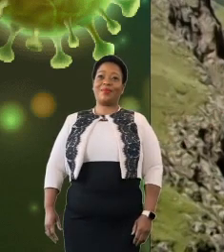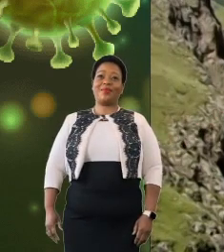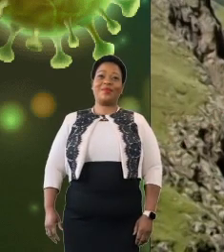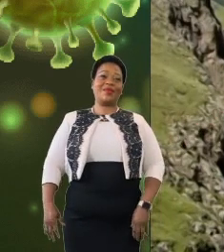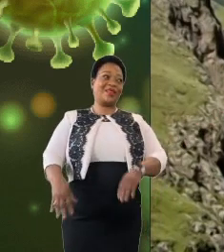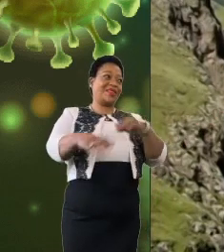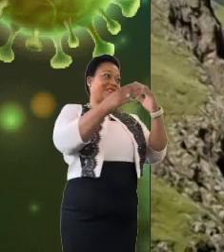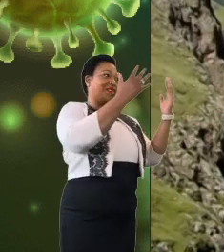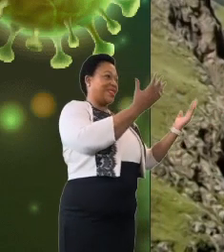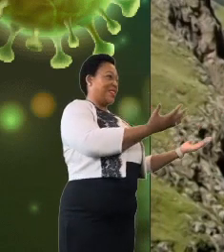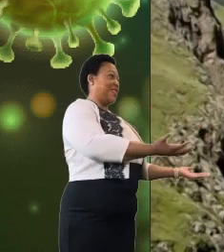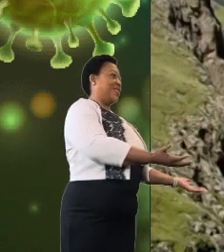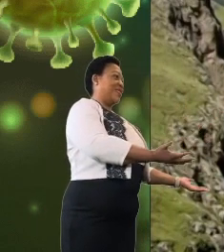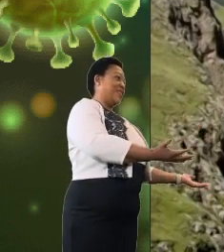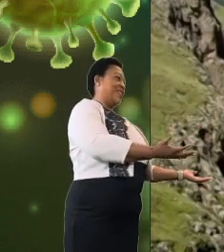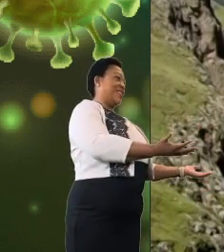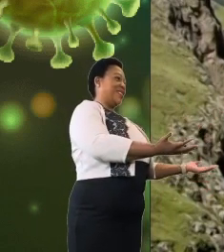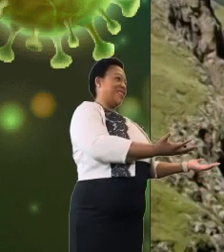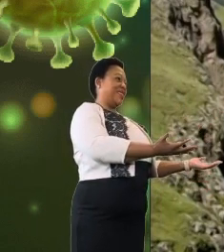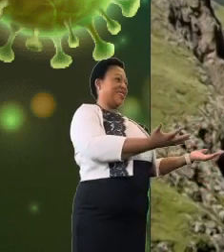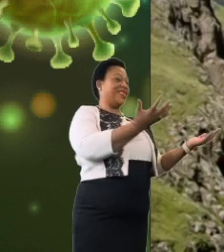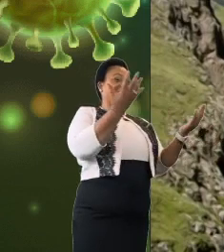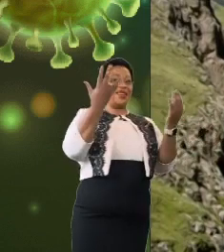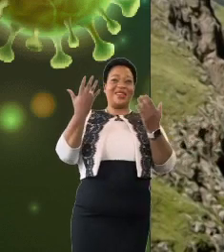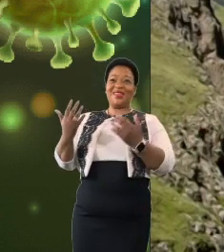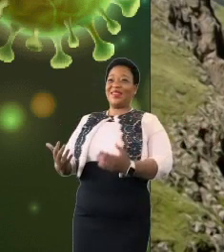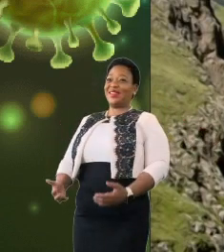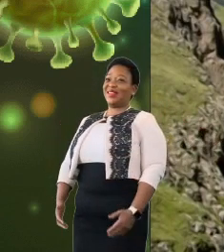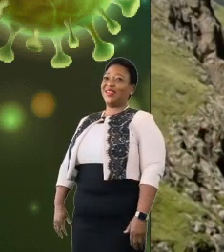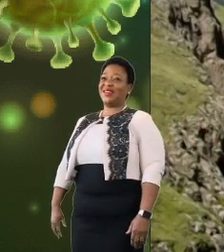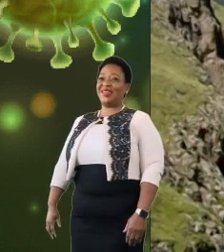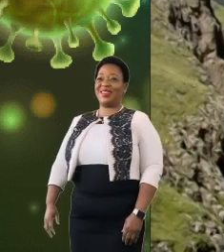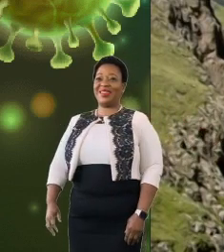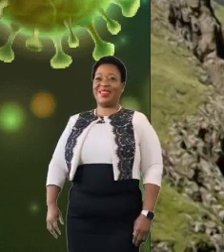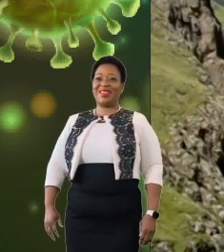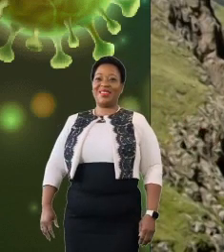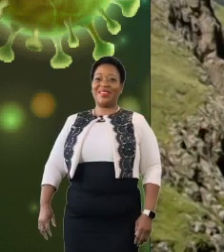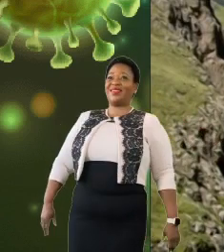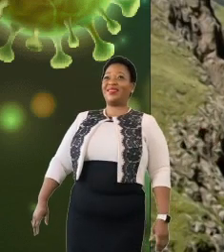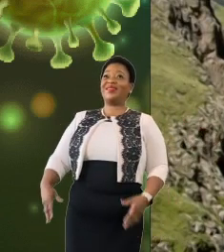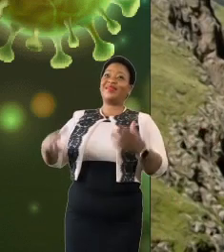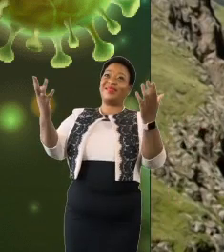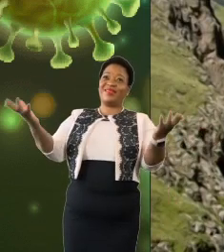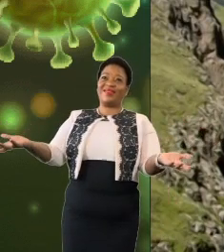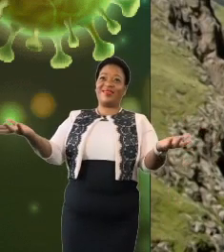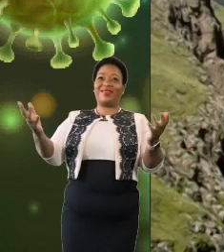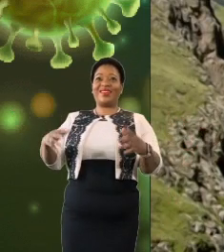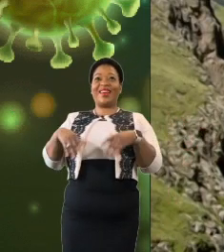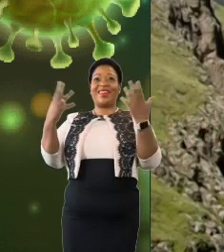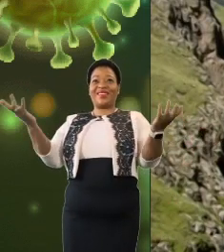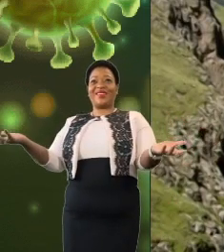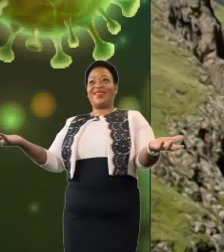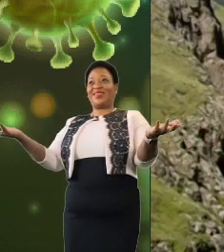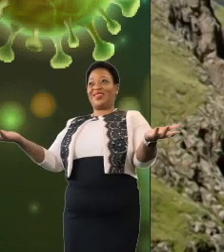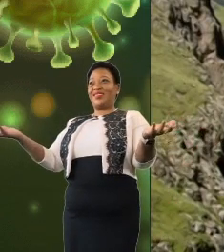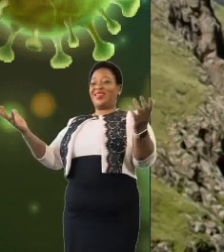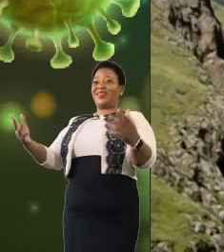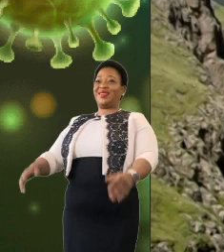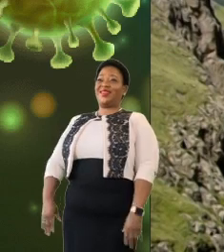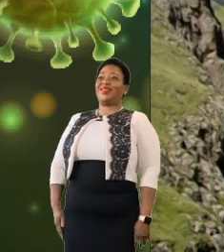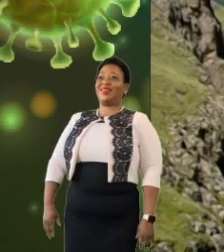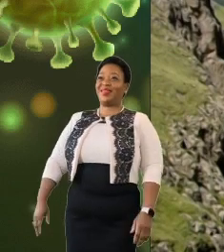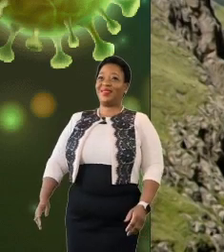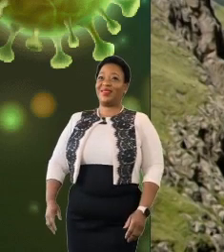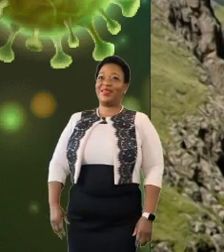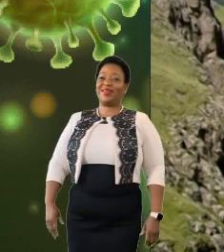of problem with these audio settings or getting audio. Thulani, I don't know, can we test if you unmute quickly? Are